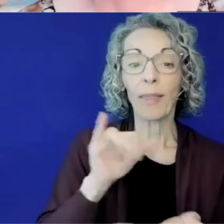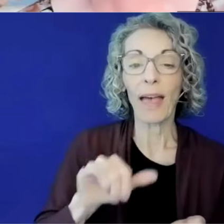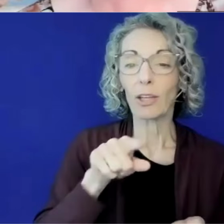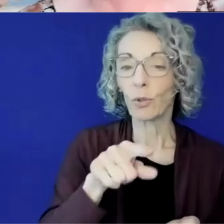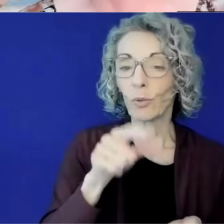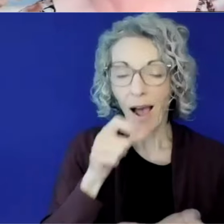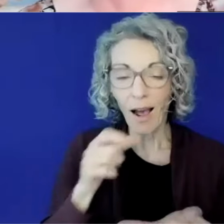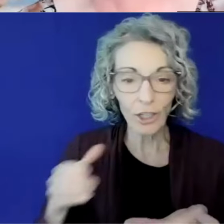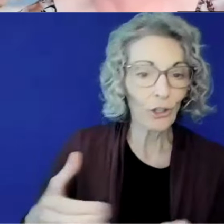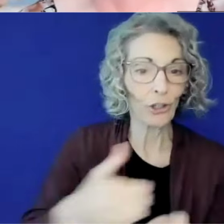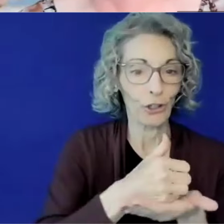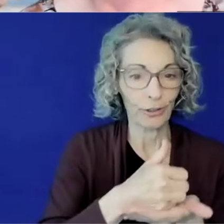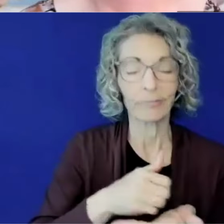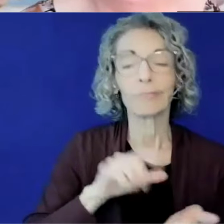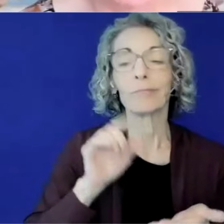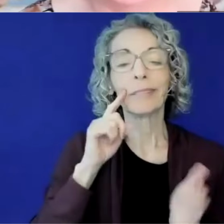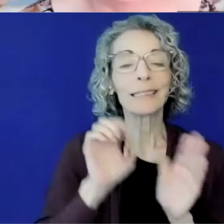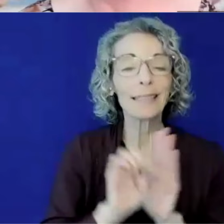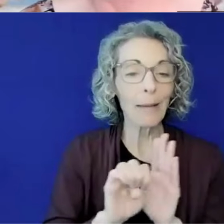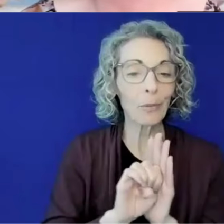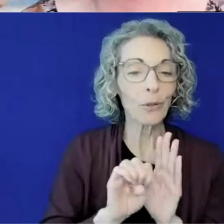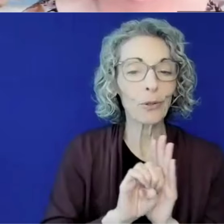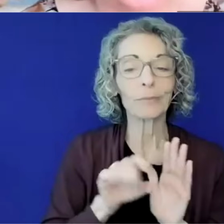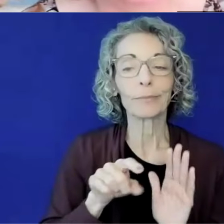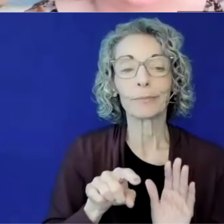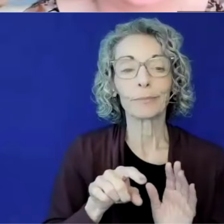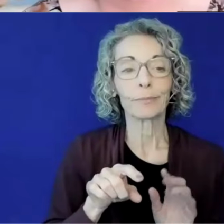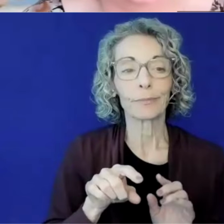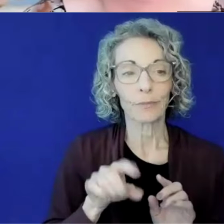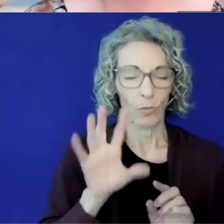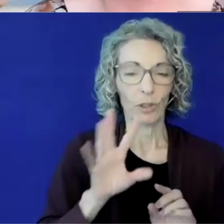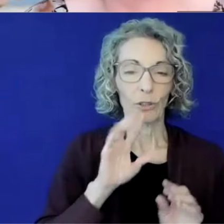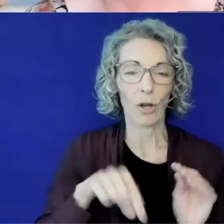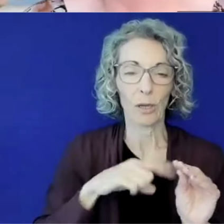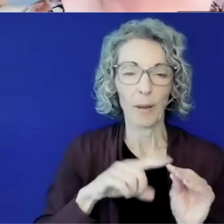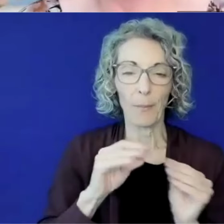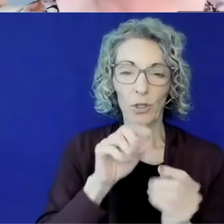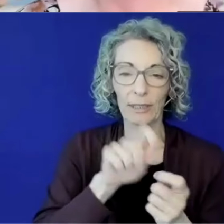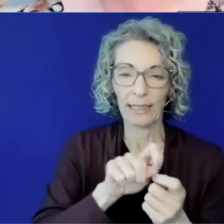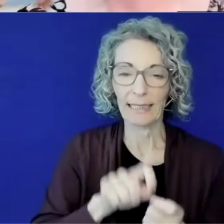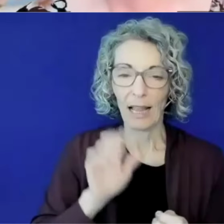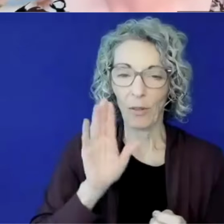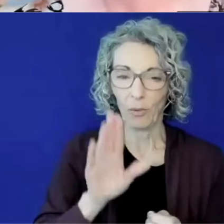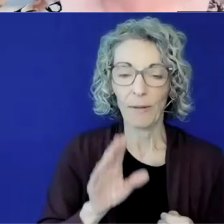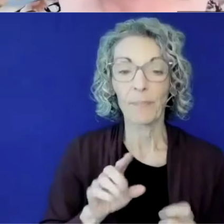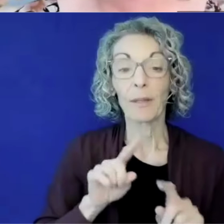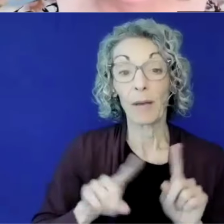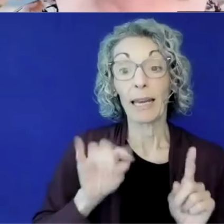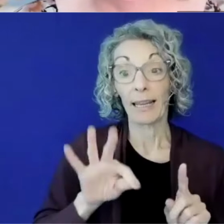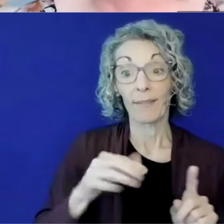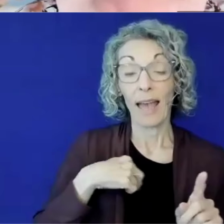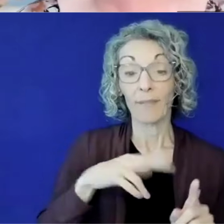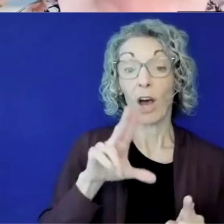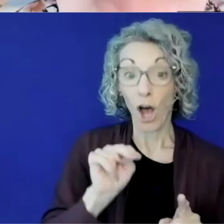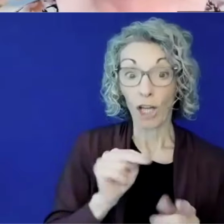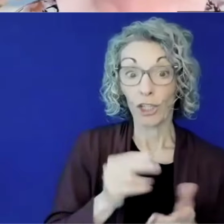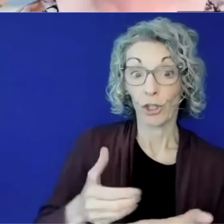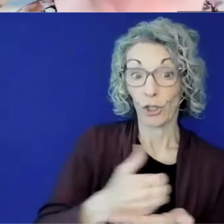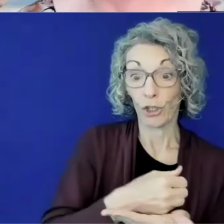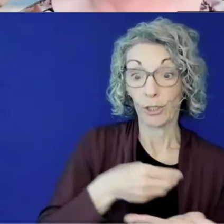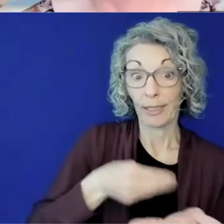somebody on SSI has unearned income, and we'll talk about that in more detail in a little bit, we would put that amount